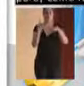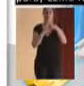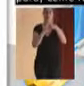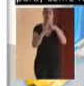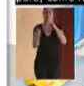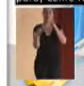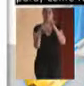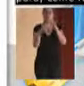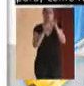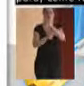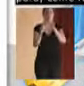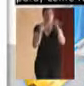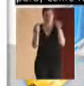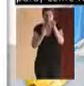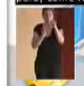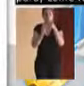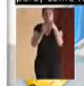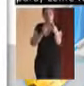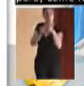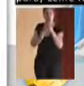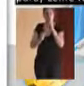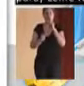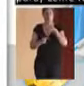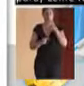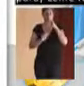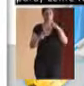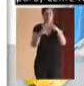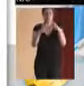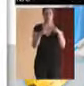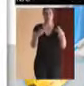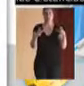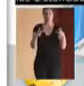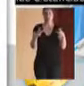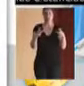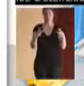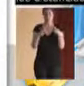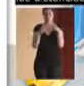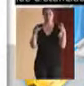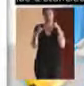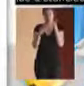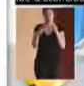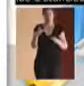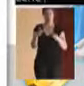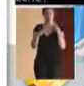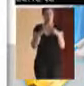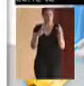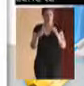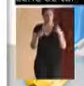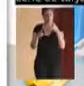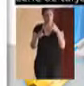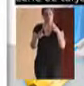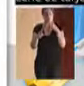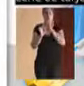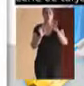as feedback regarding the sizes and the distances. So we gave them certain cards with the same object printed in